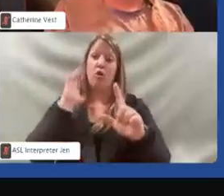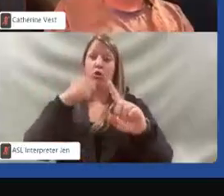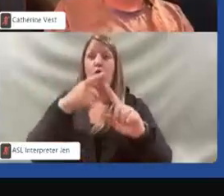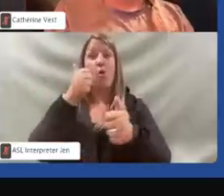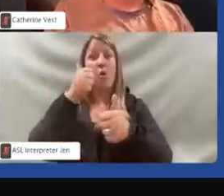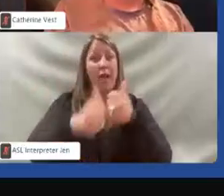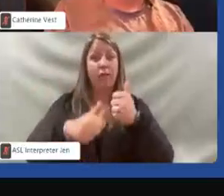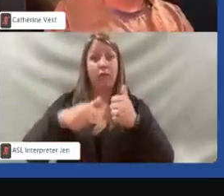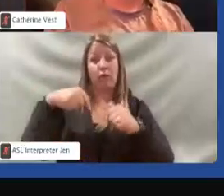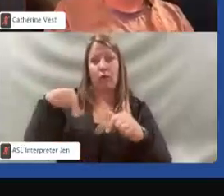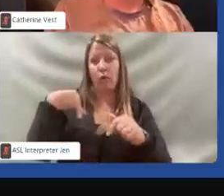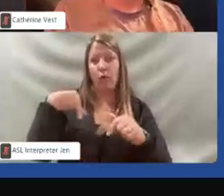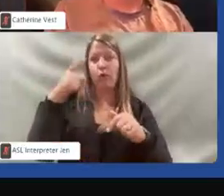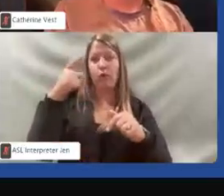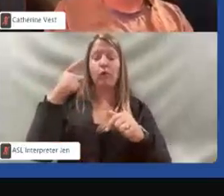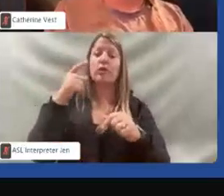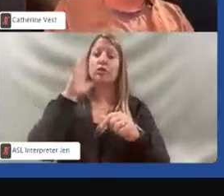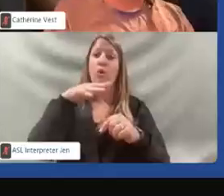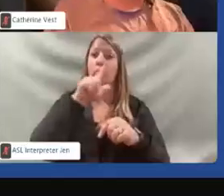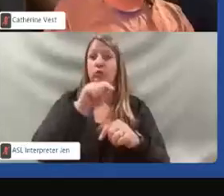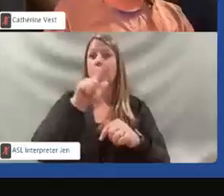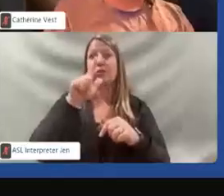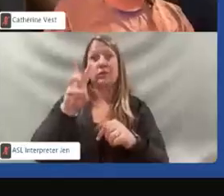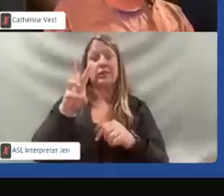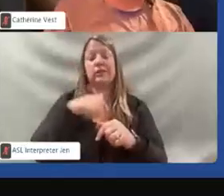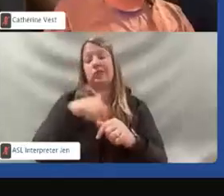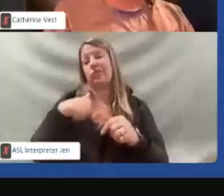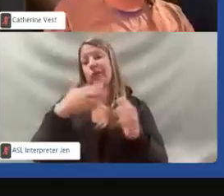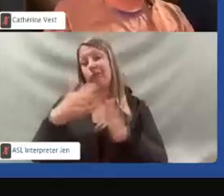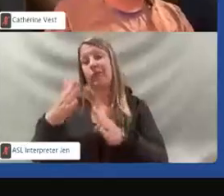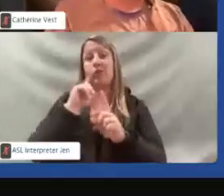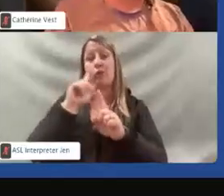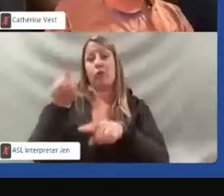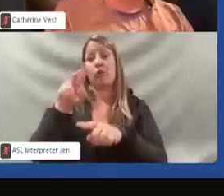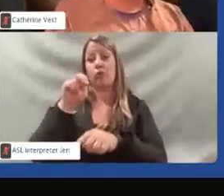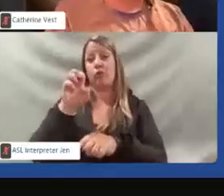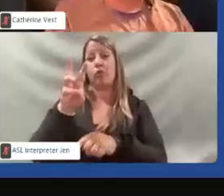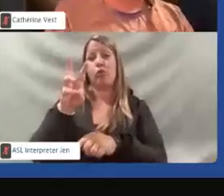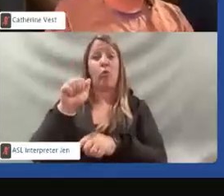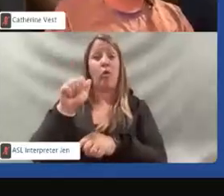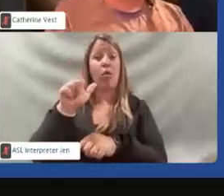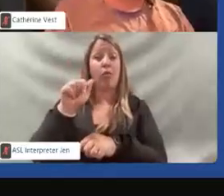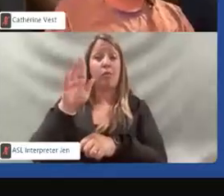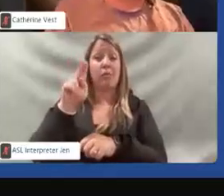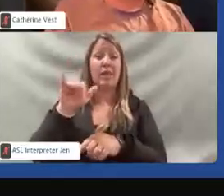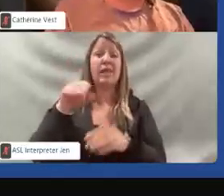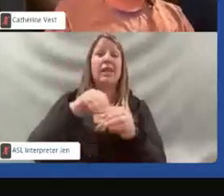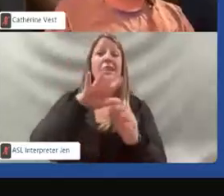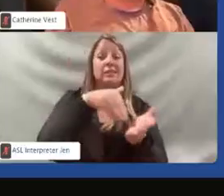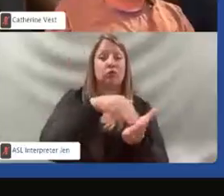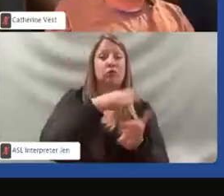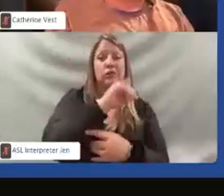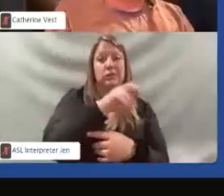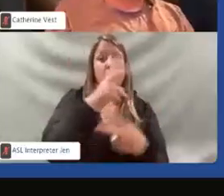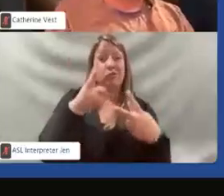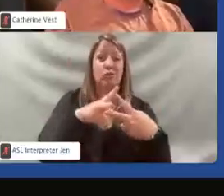one every quarter. And so we know that in 2026, we're going to go to New Albany, and we know we're going to do one in central Indiana. So we're